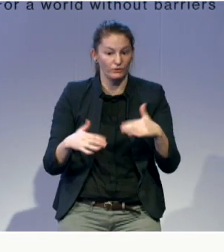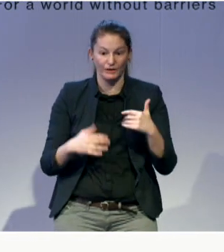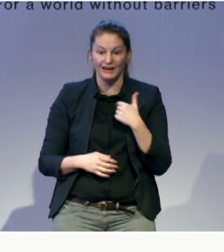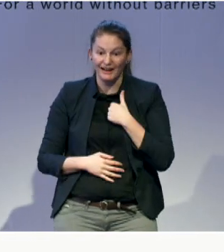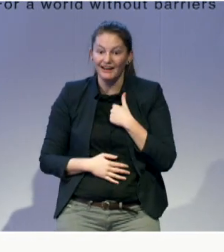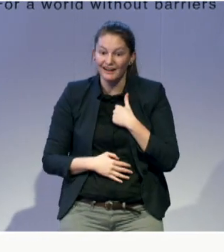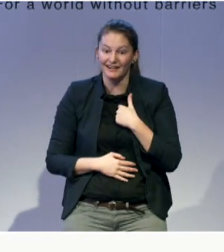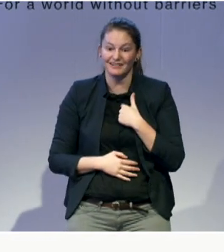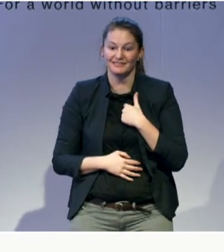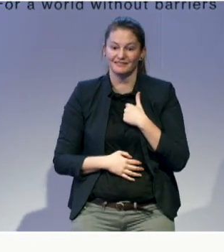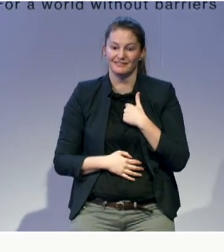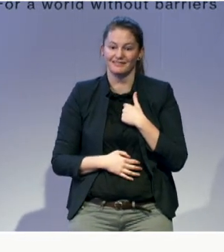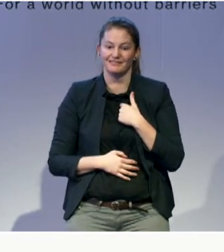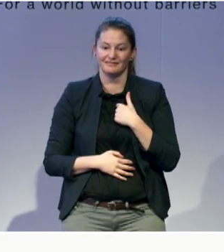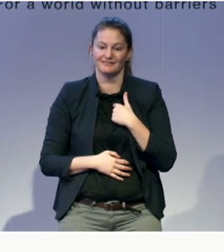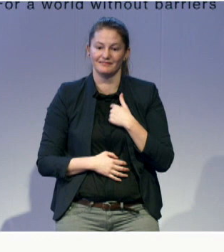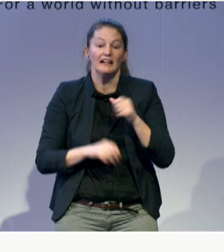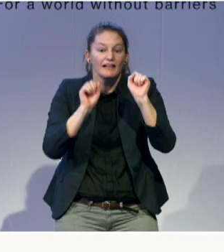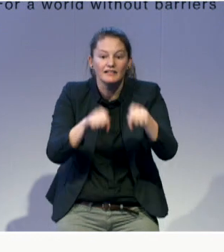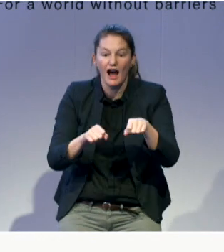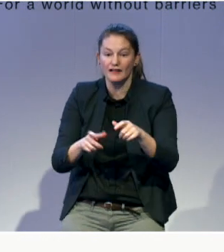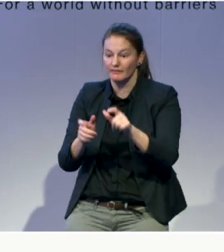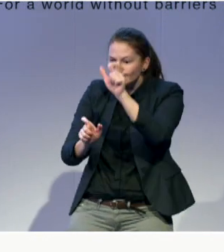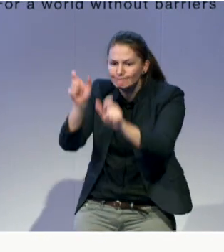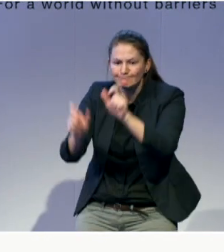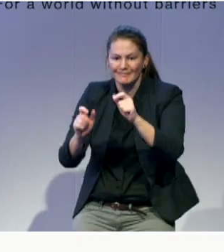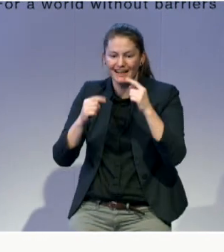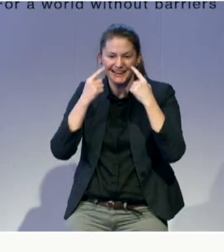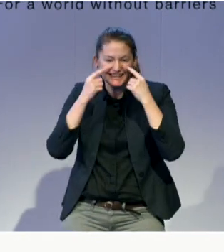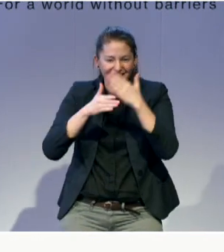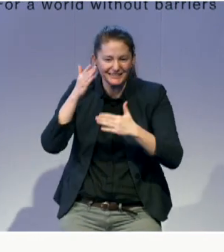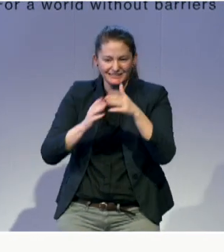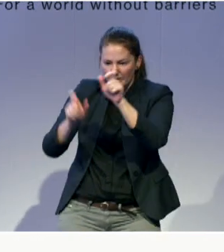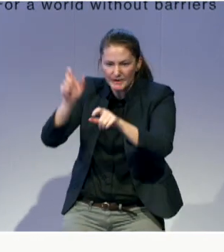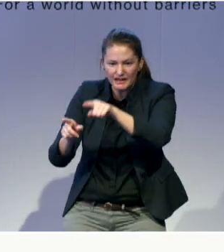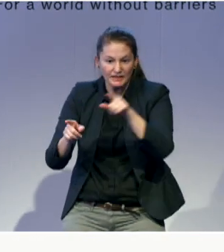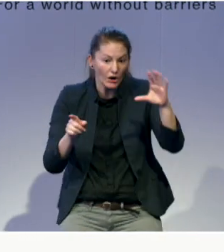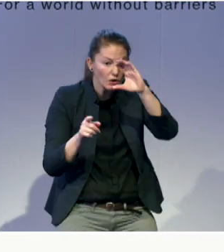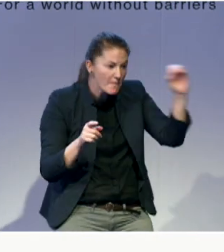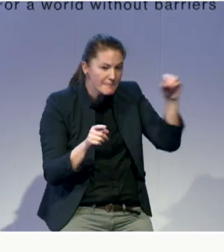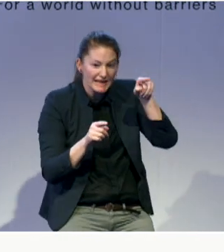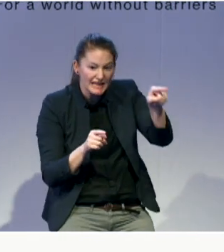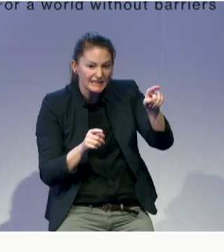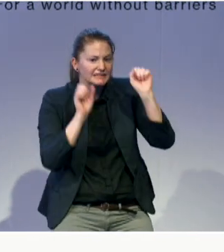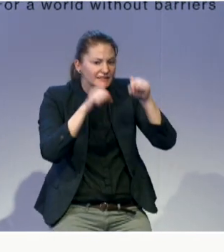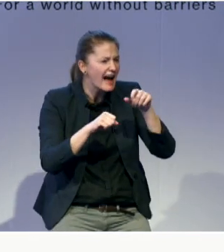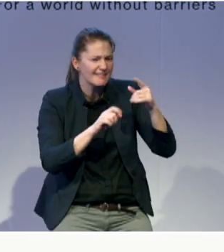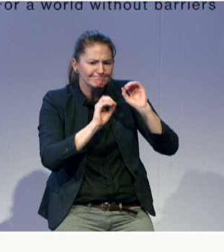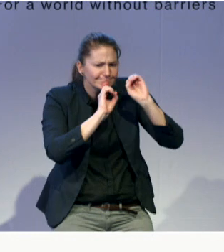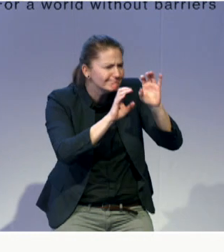they can hire and see and understand what it is like to provide